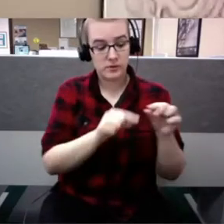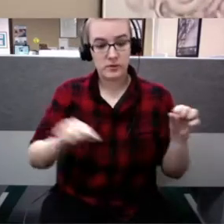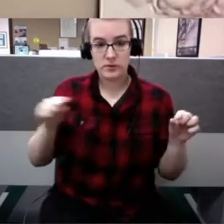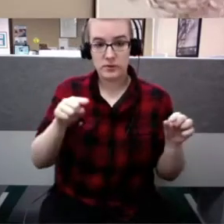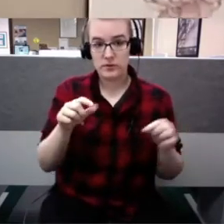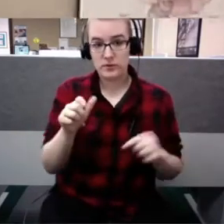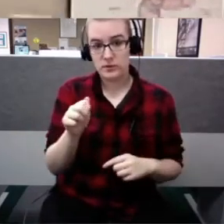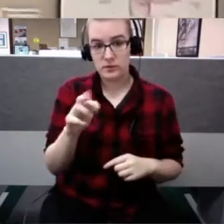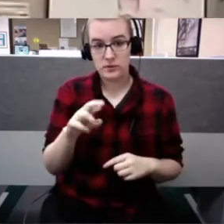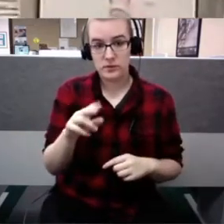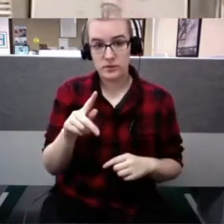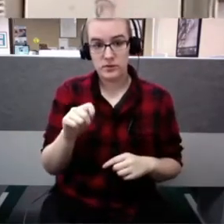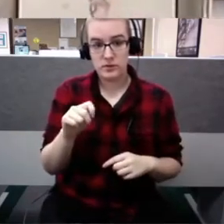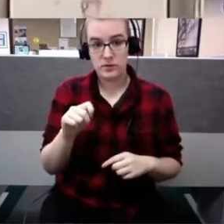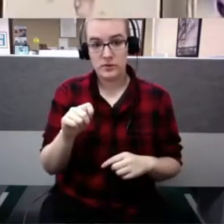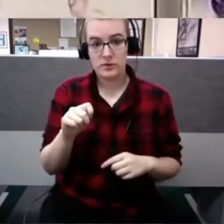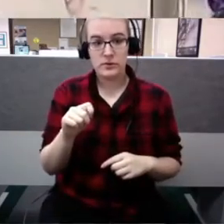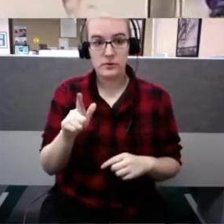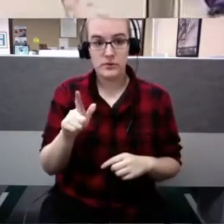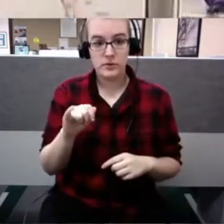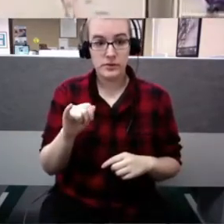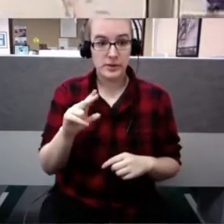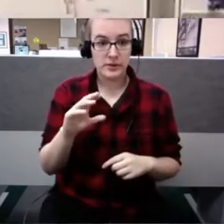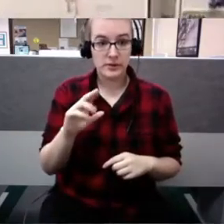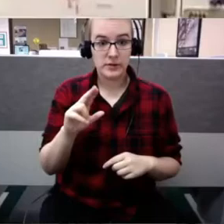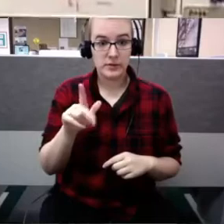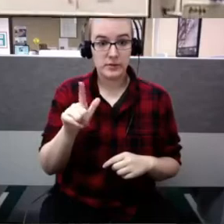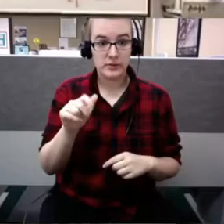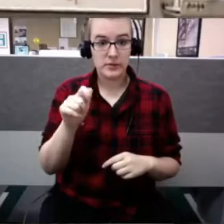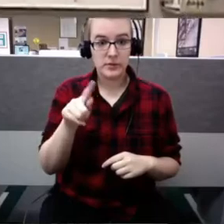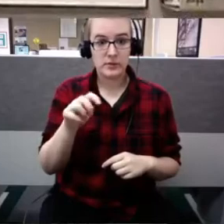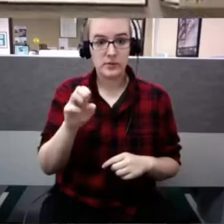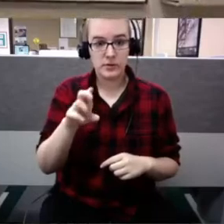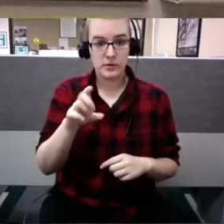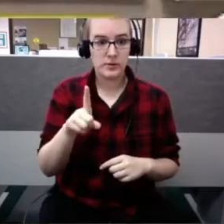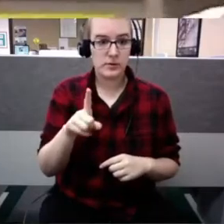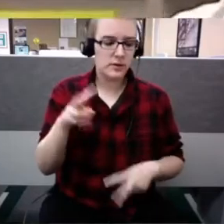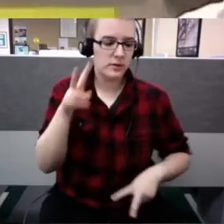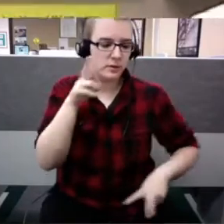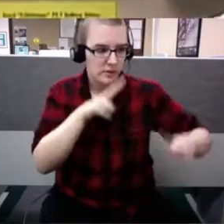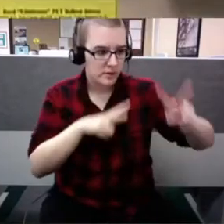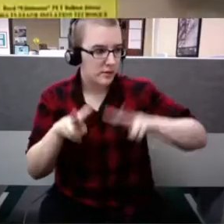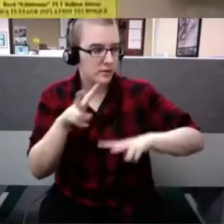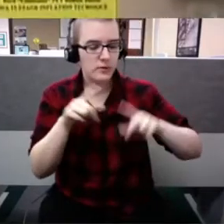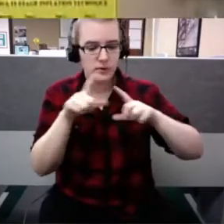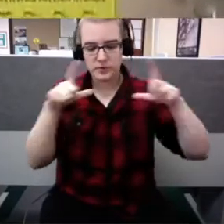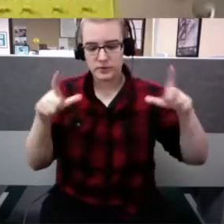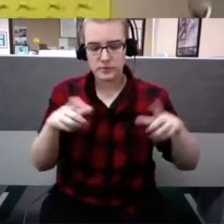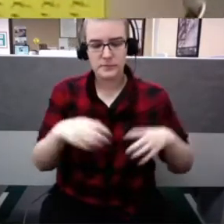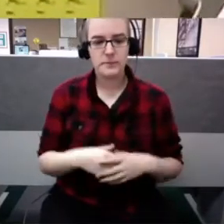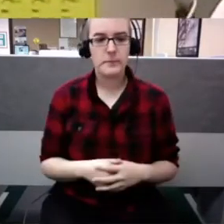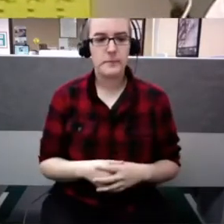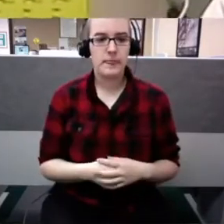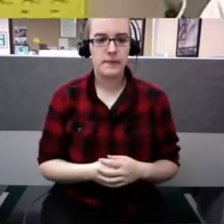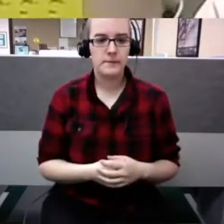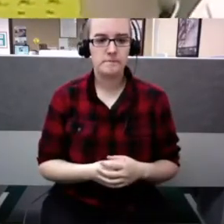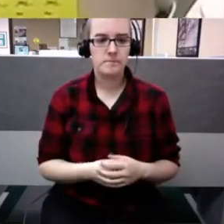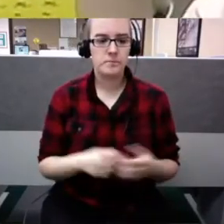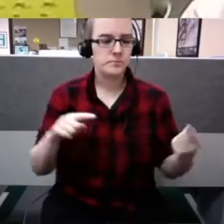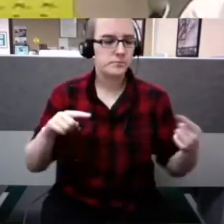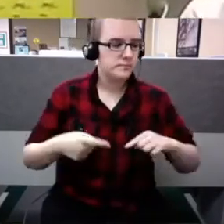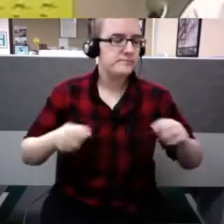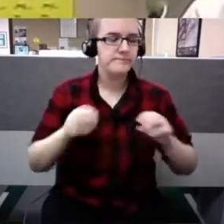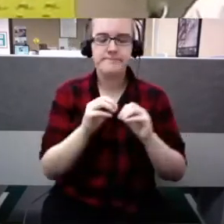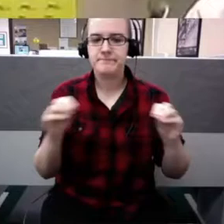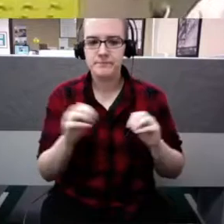so the doctor can look in every corner of your stomach. This does not hurt. You need to concentrate on your